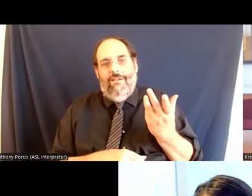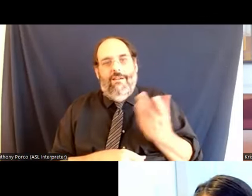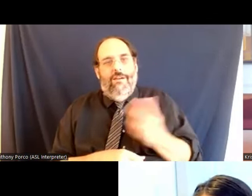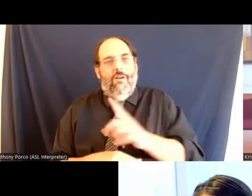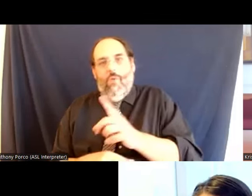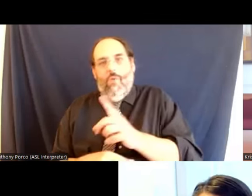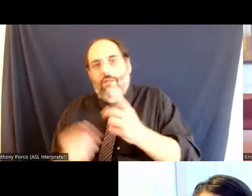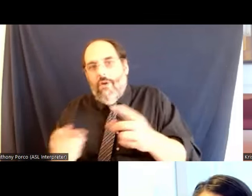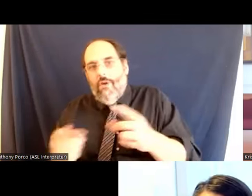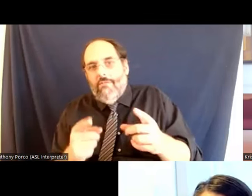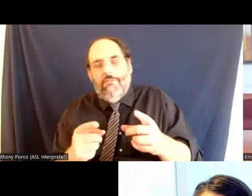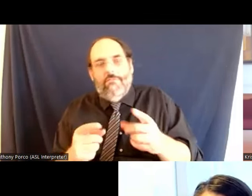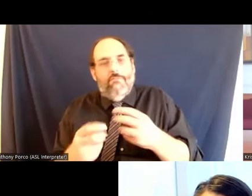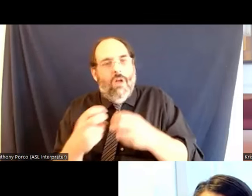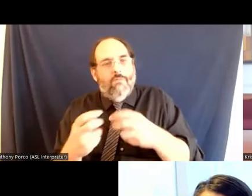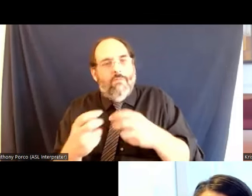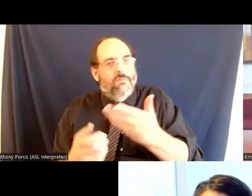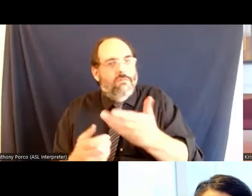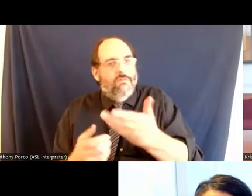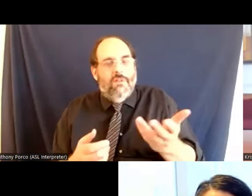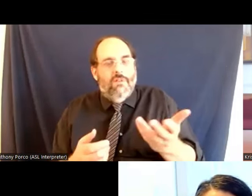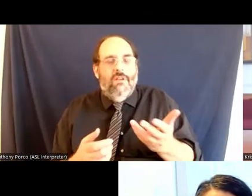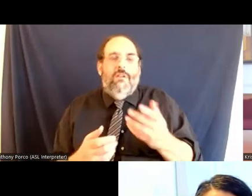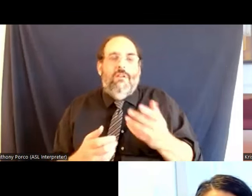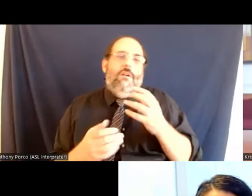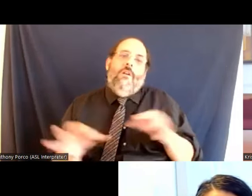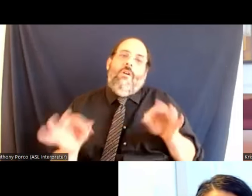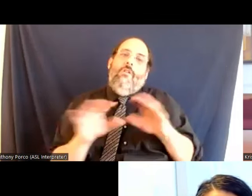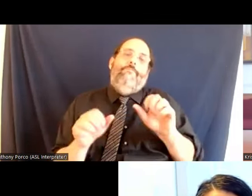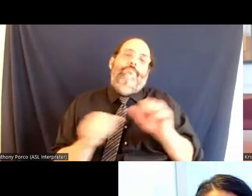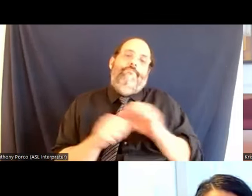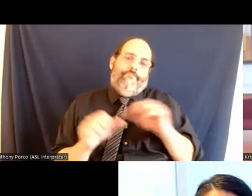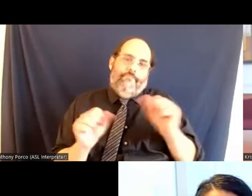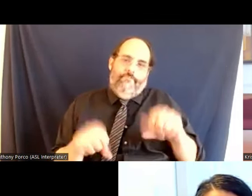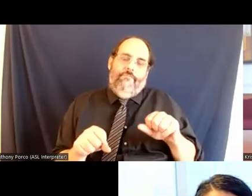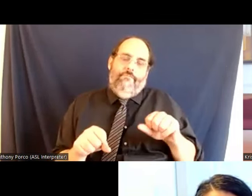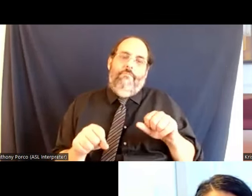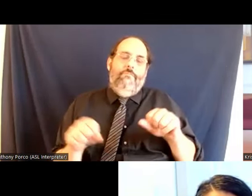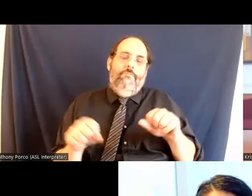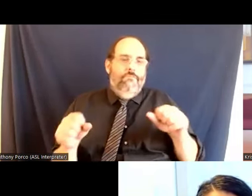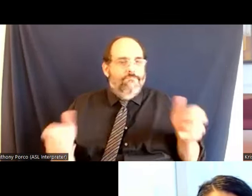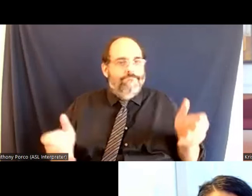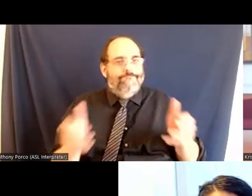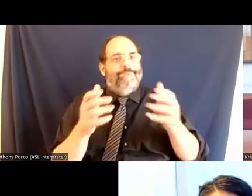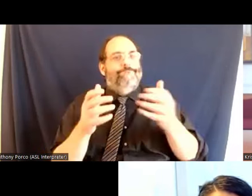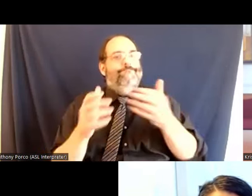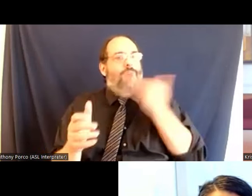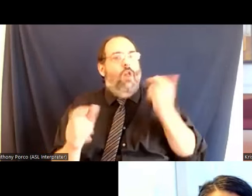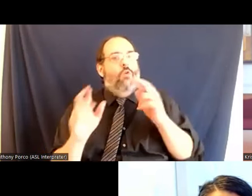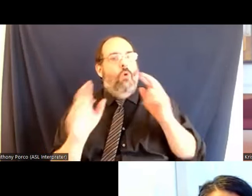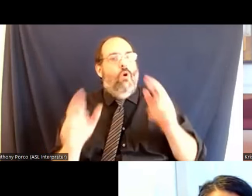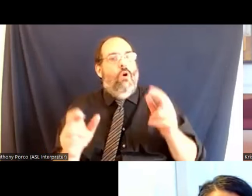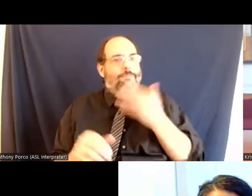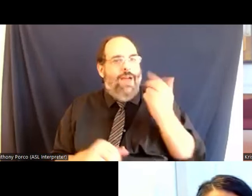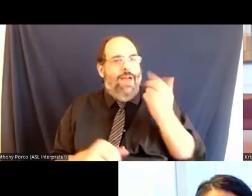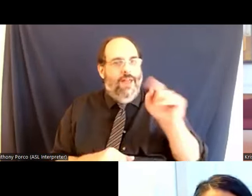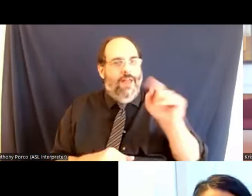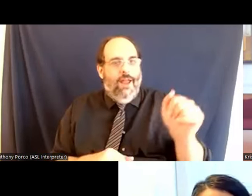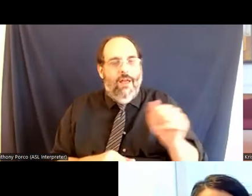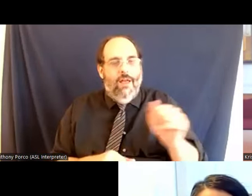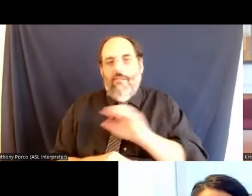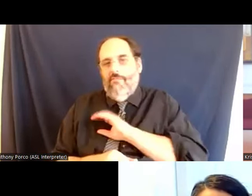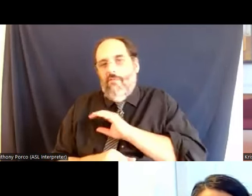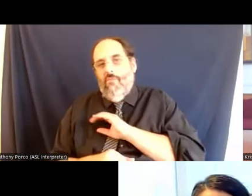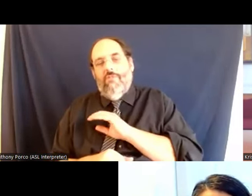problems lie. So it's critical that we do everything that we can to push for more reporting of data by law enforcement and